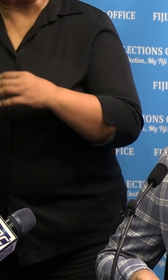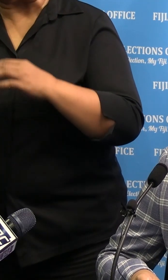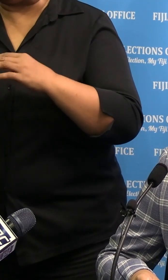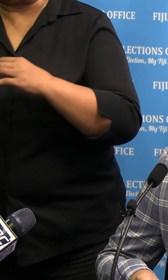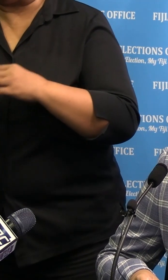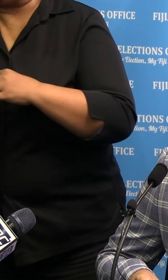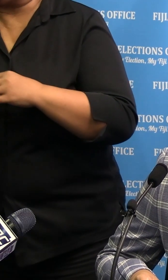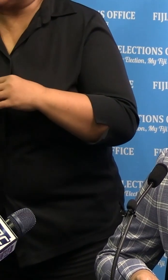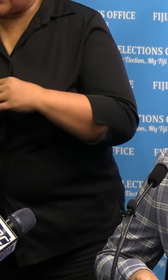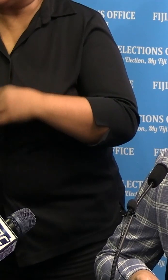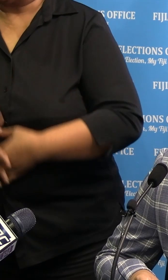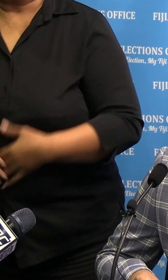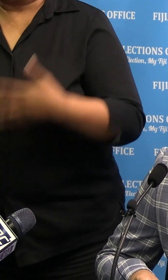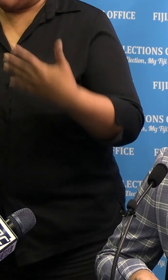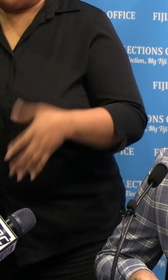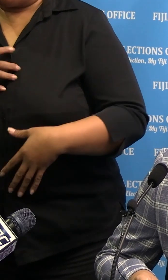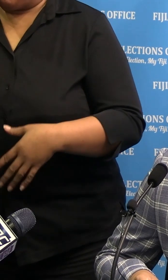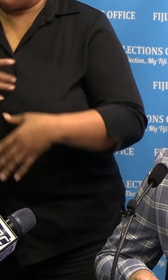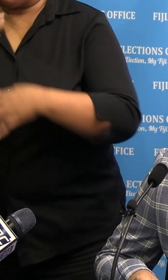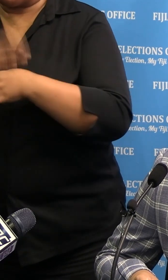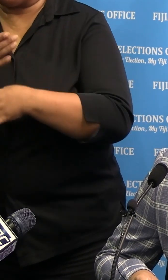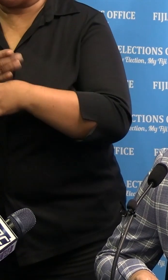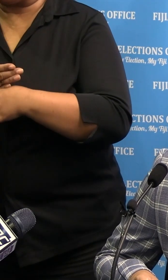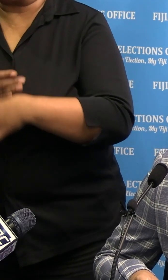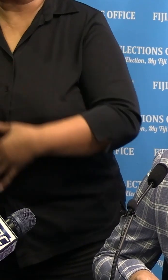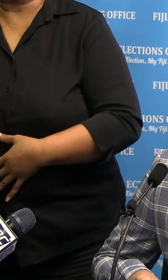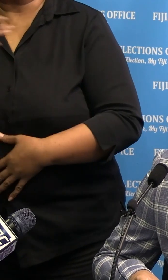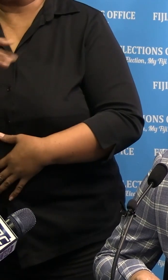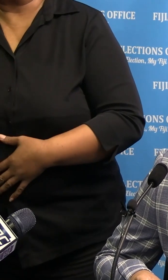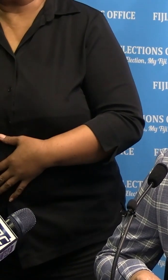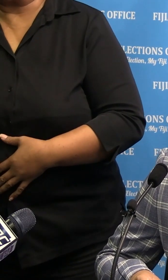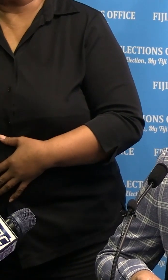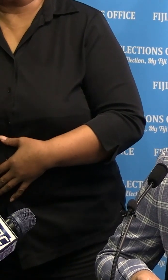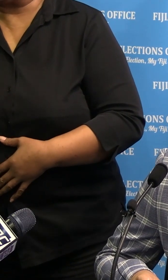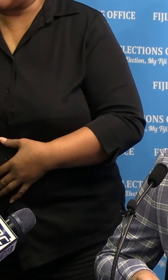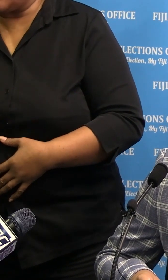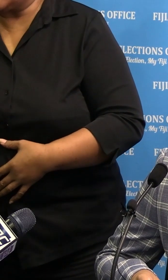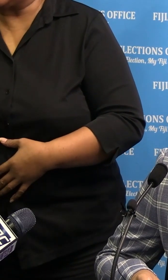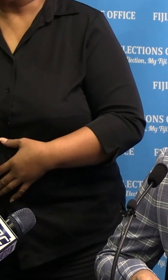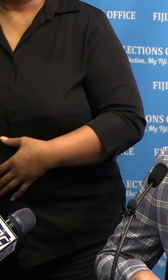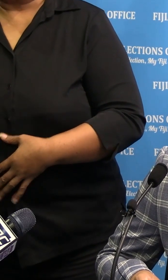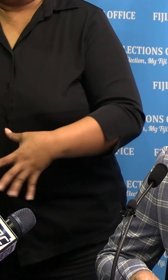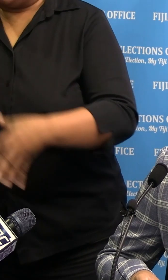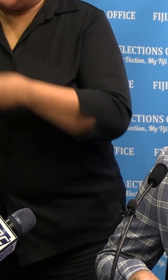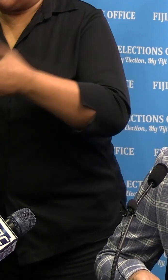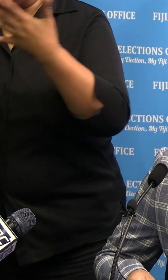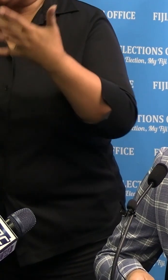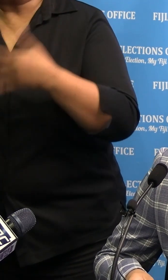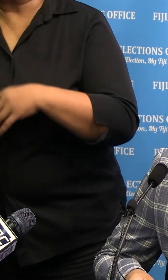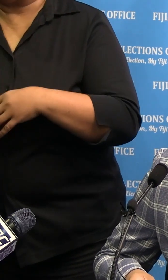lot of work to do for election day. There are 606,092 voters registered to vote on election day,